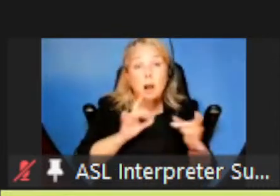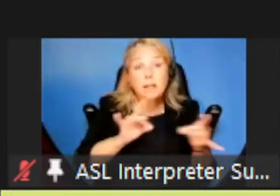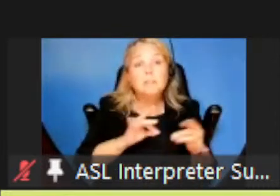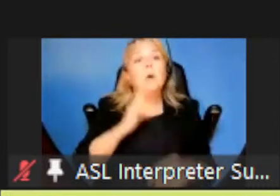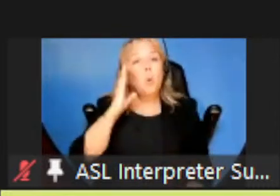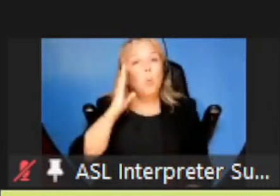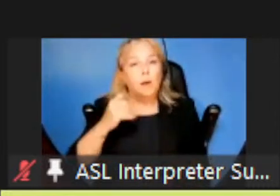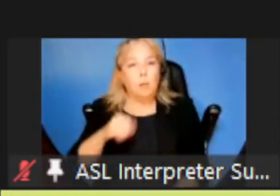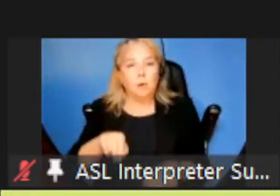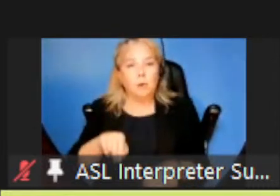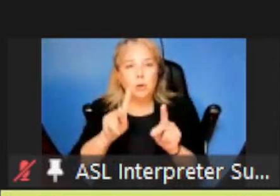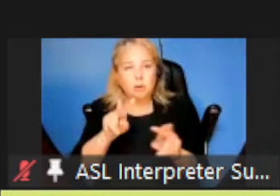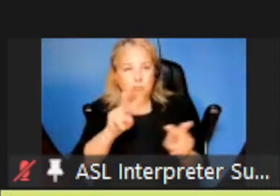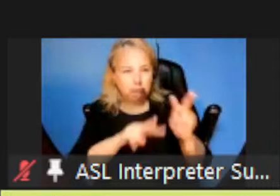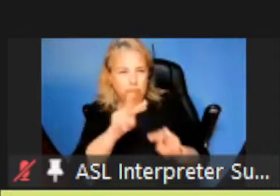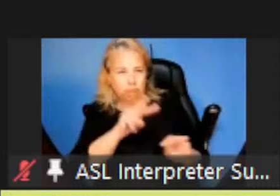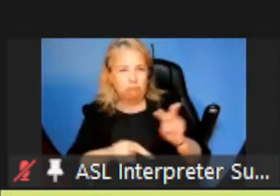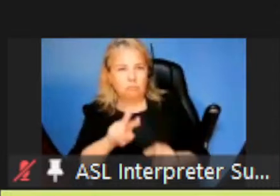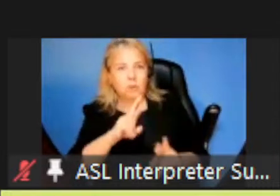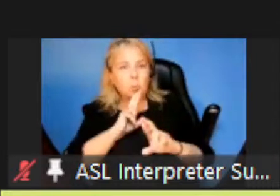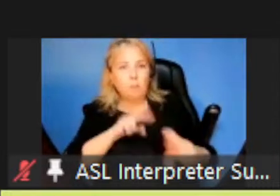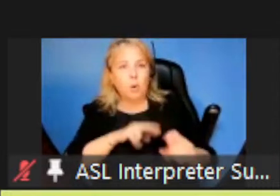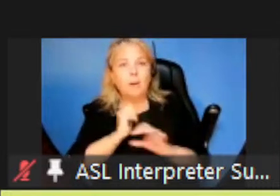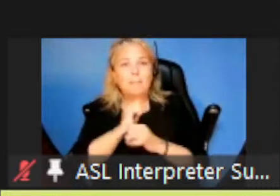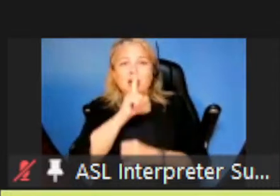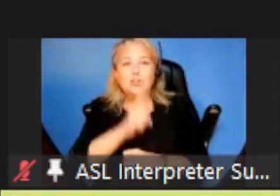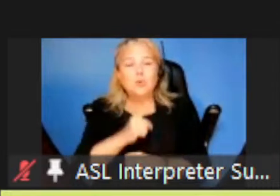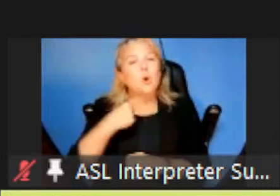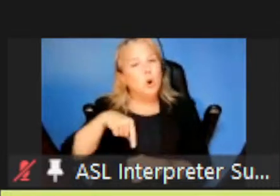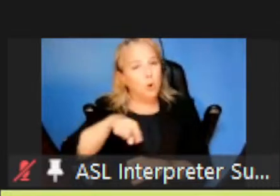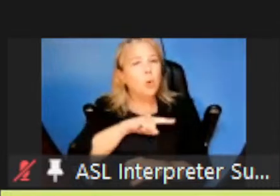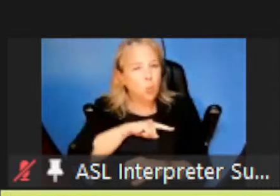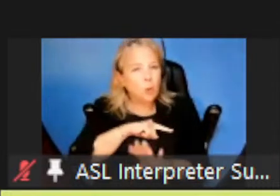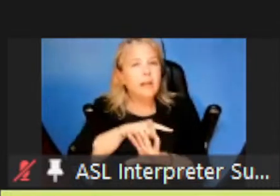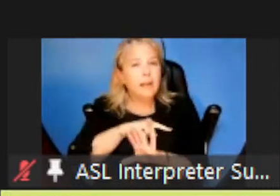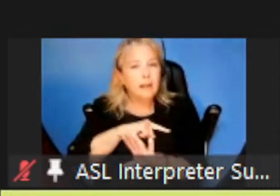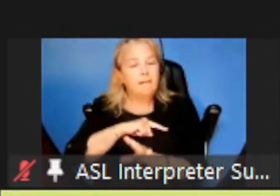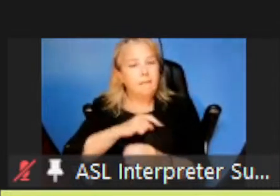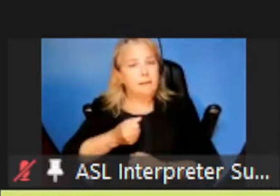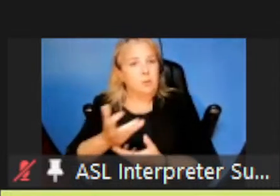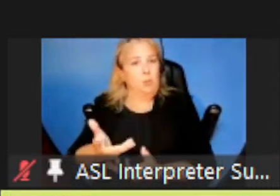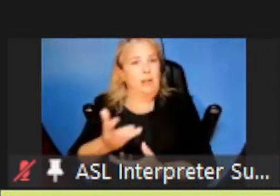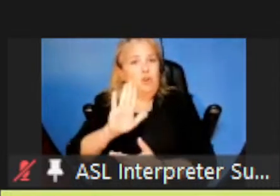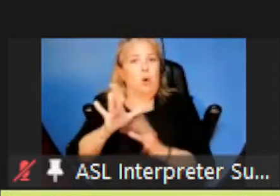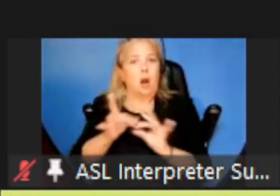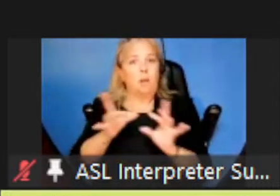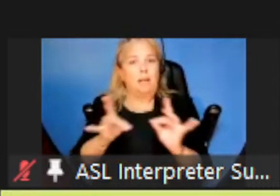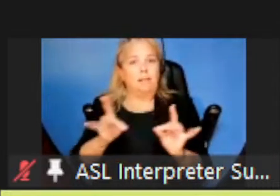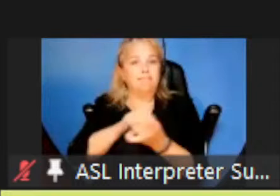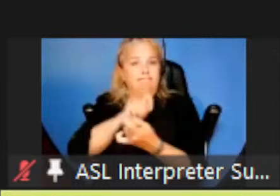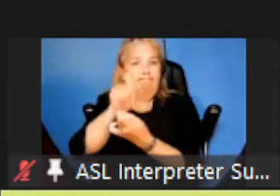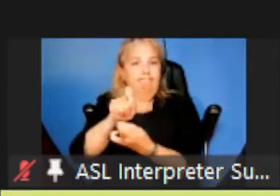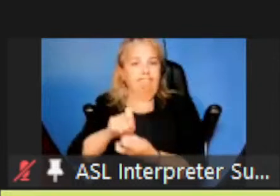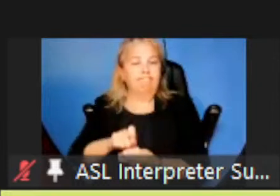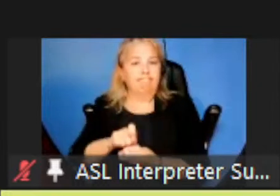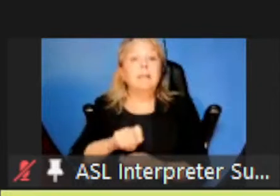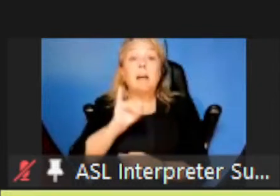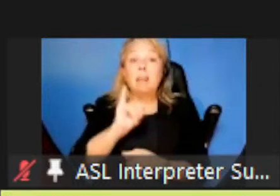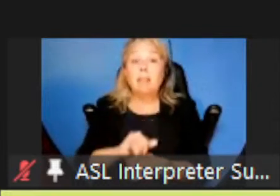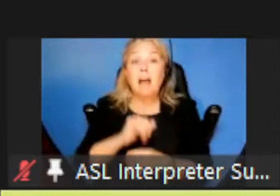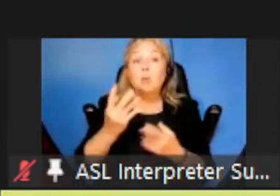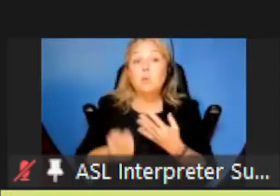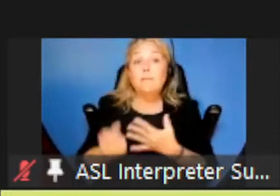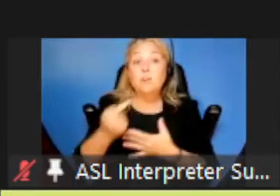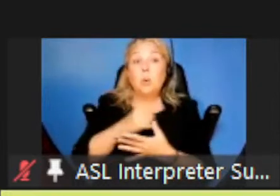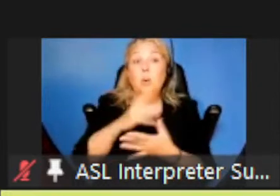to review the report to ensure that we captured your comments accurately. That review and comment period will close